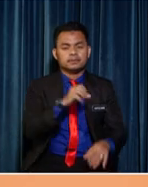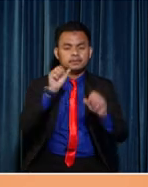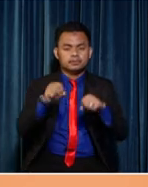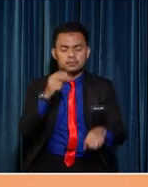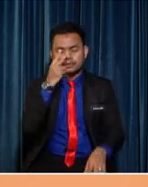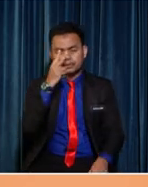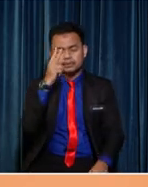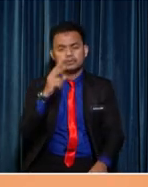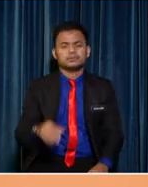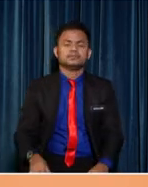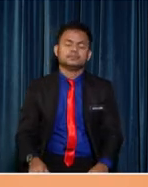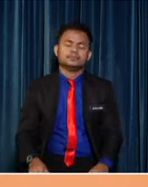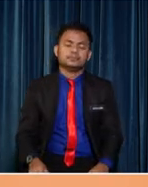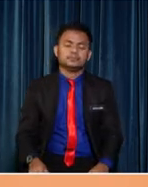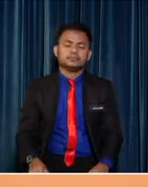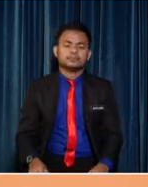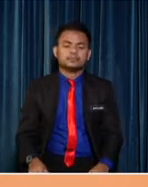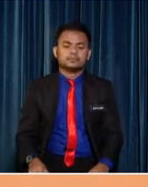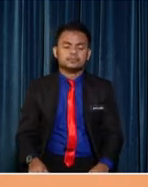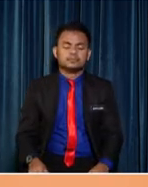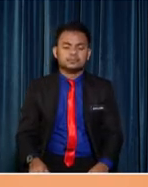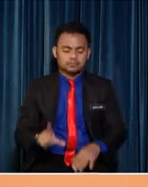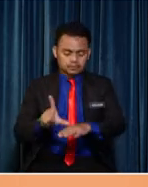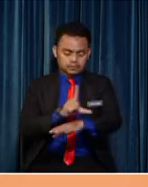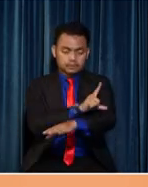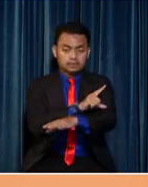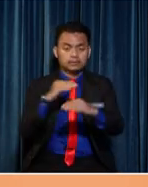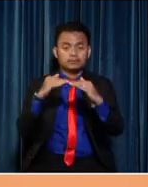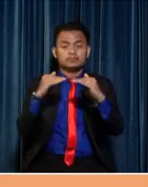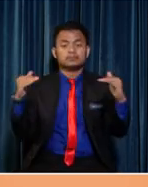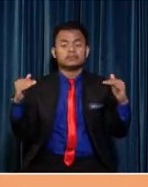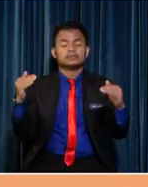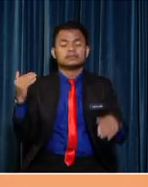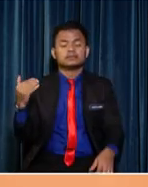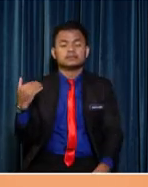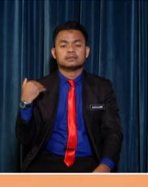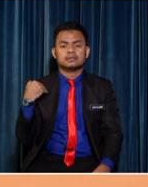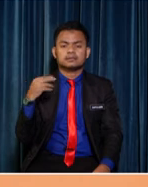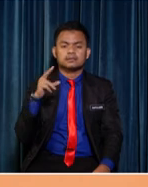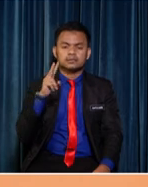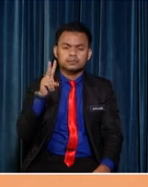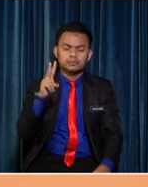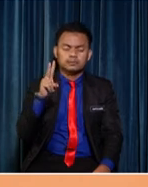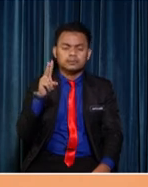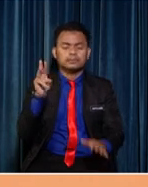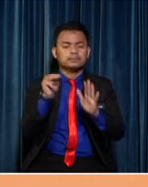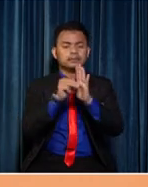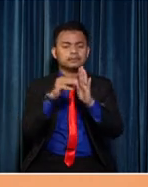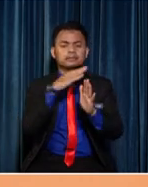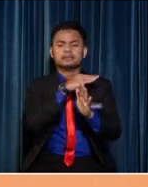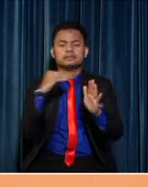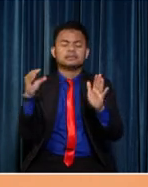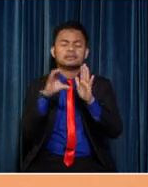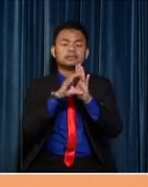that the length of the plank includes both meter and centimeter.